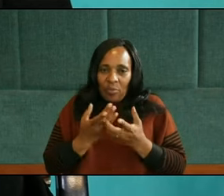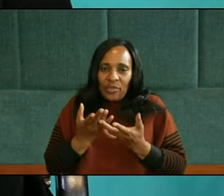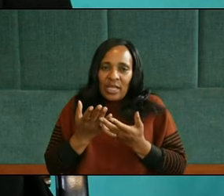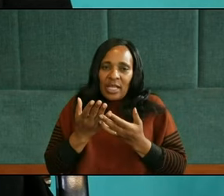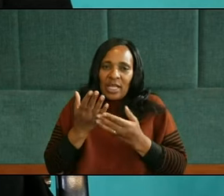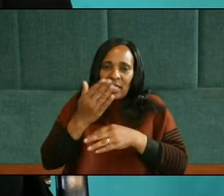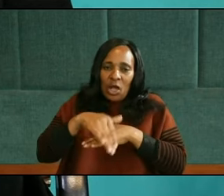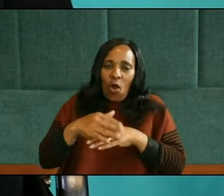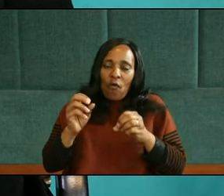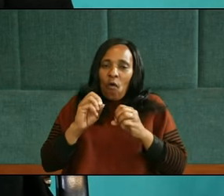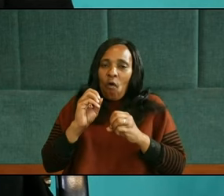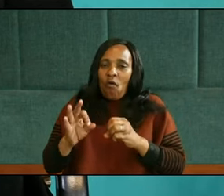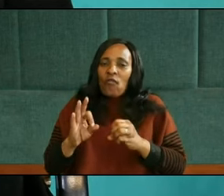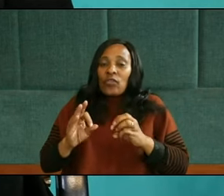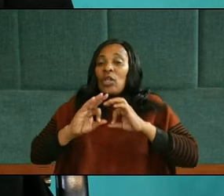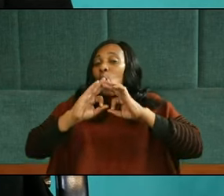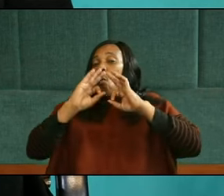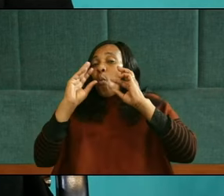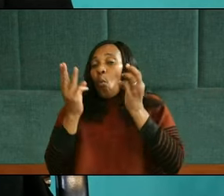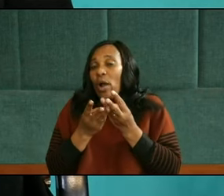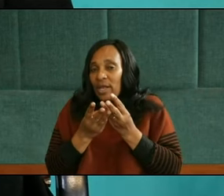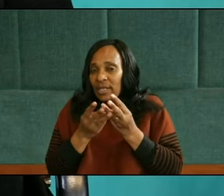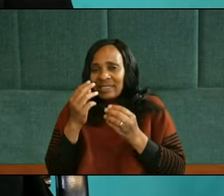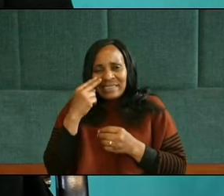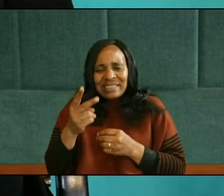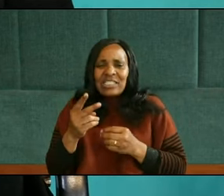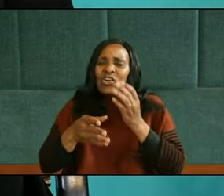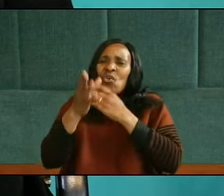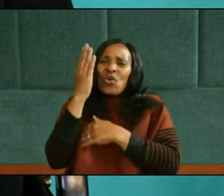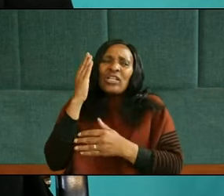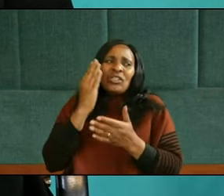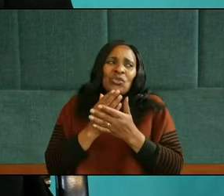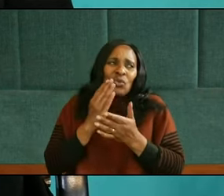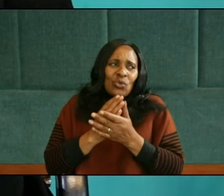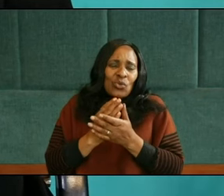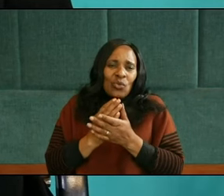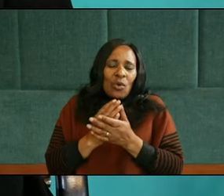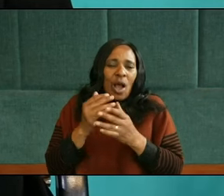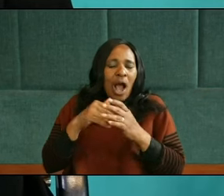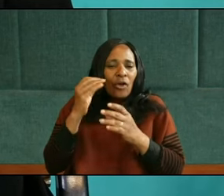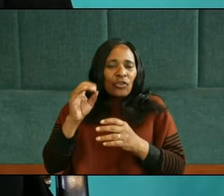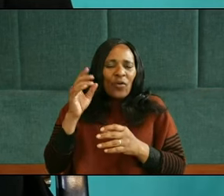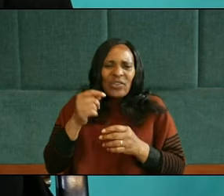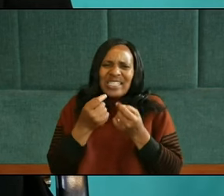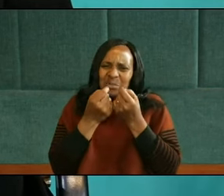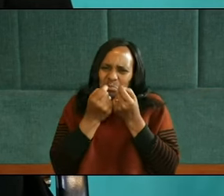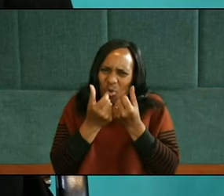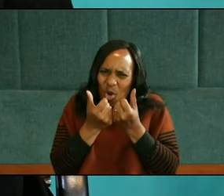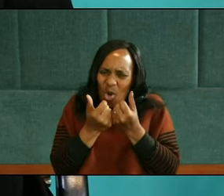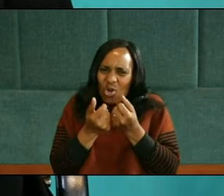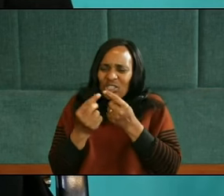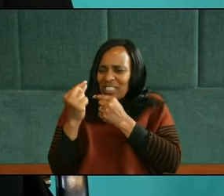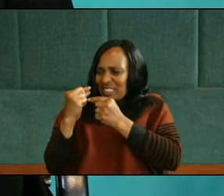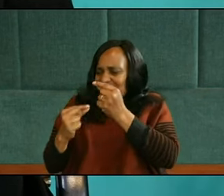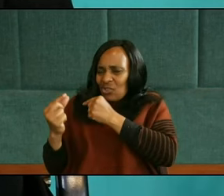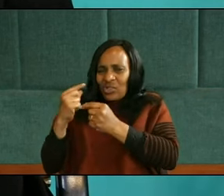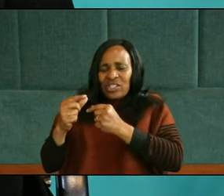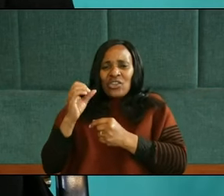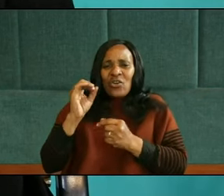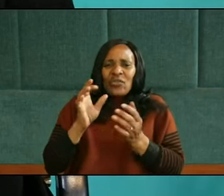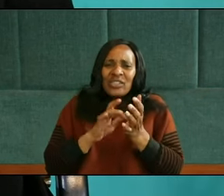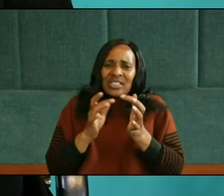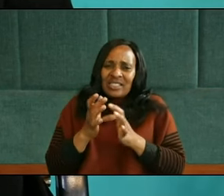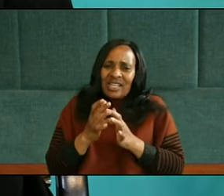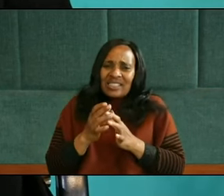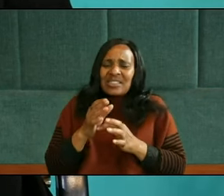the world, something like that, right? Yeah. So we can see God actually thought out even to the minute details of the genealogies, who will be